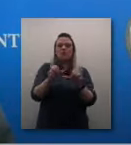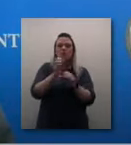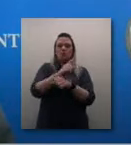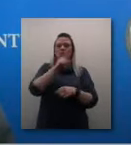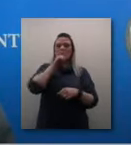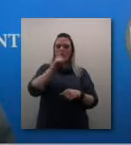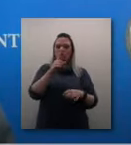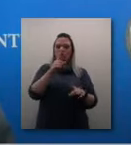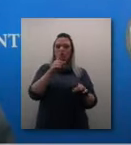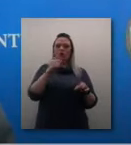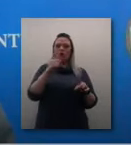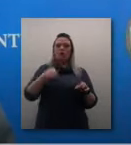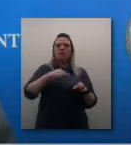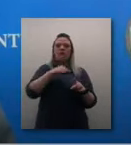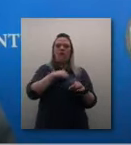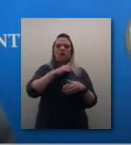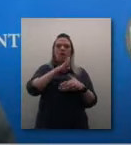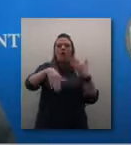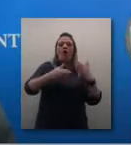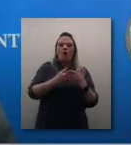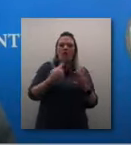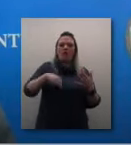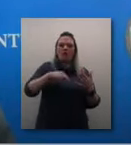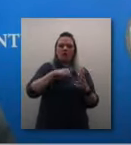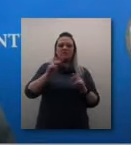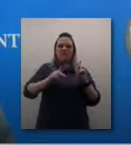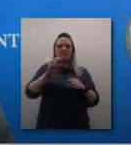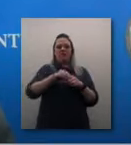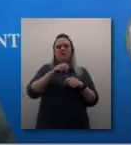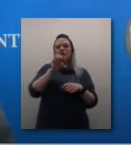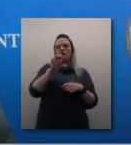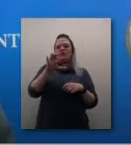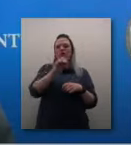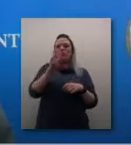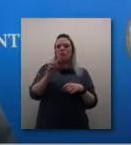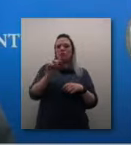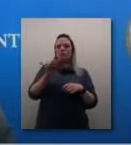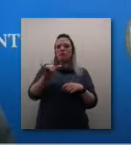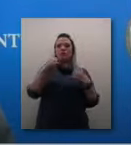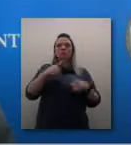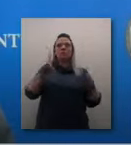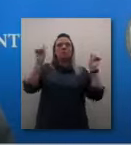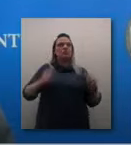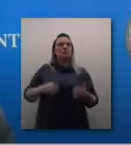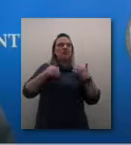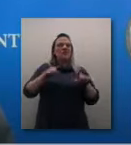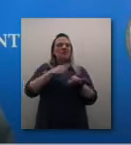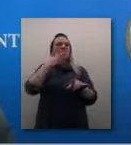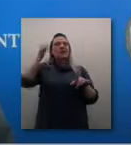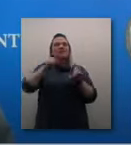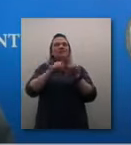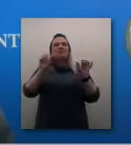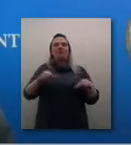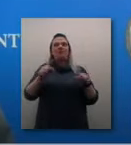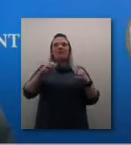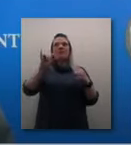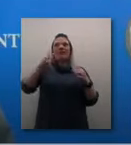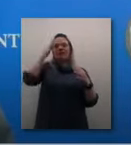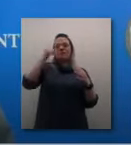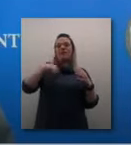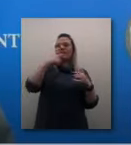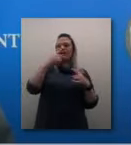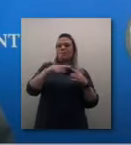that we all of us, we the people of Erie County and Western New York, get through this as best as possible. And that's why I say to